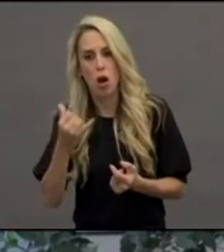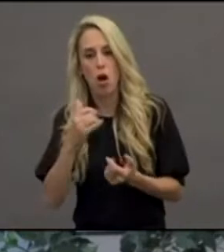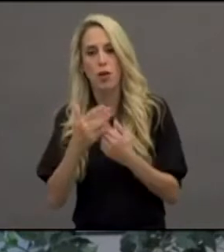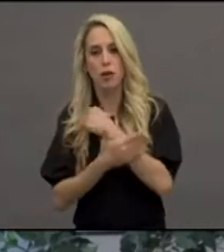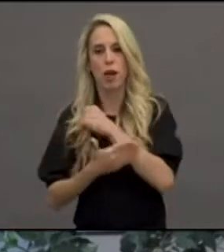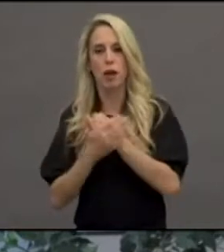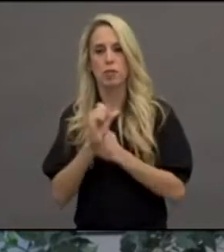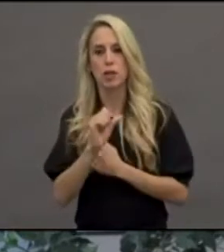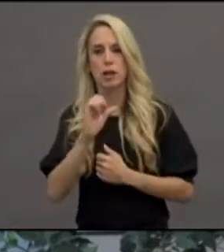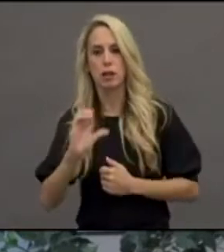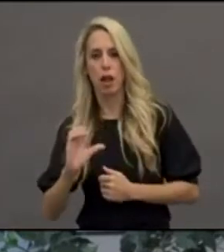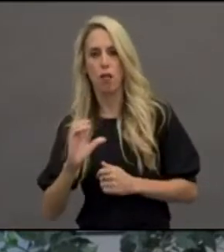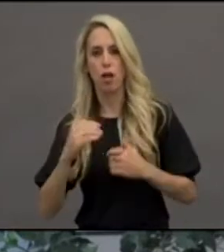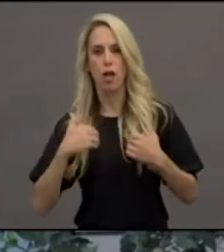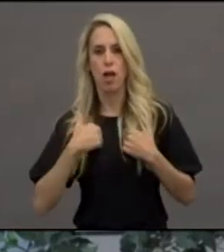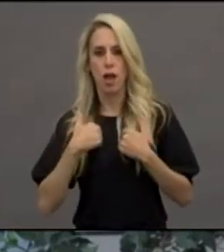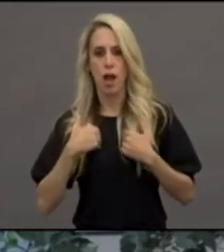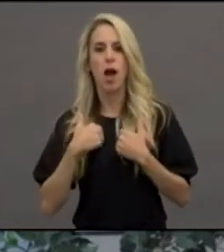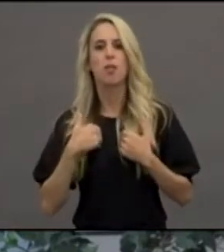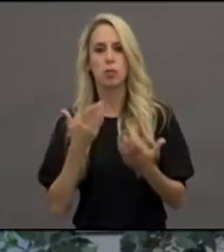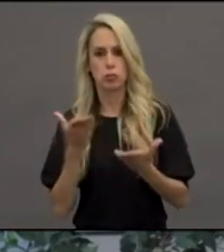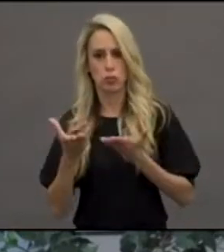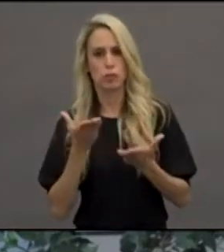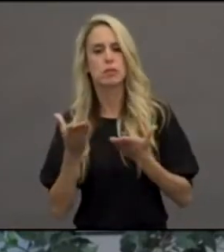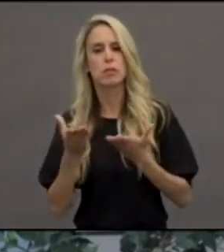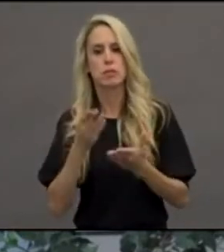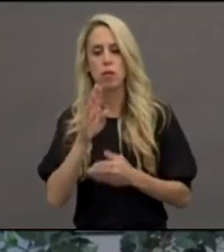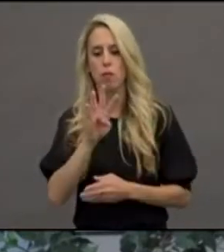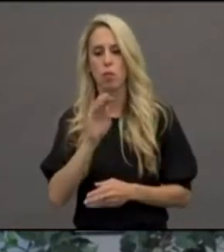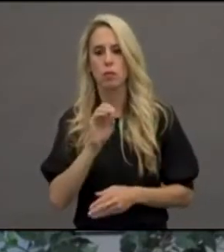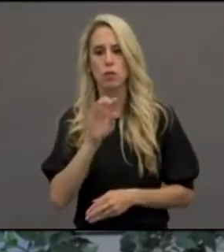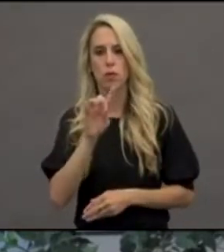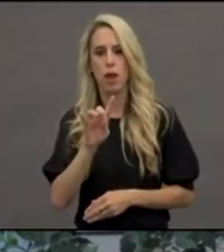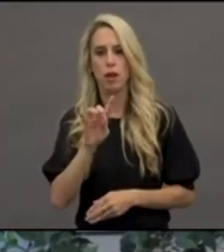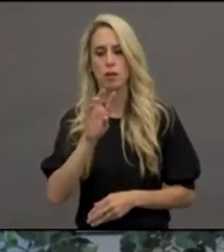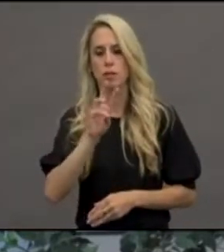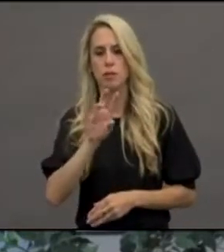of Santa Clara Animal Services at